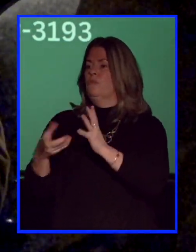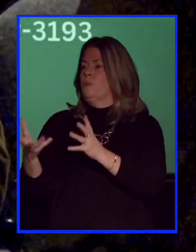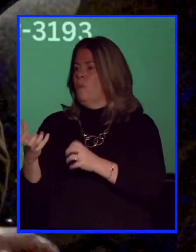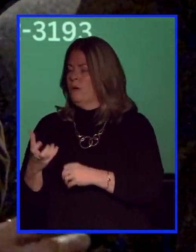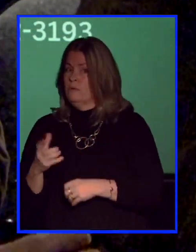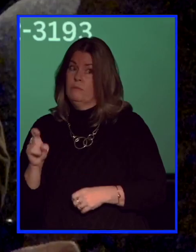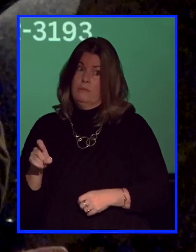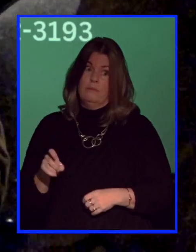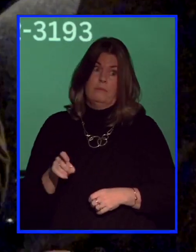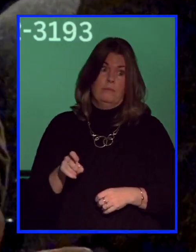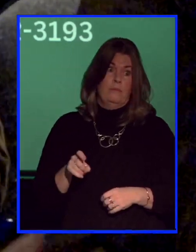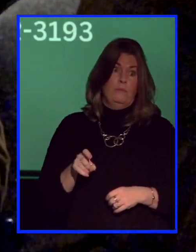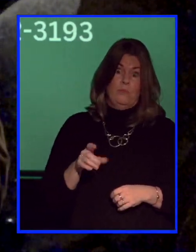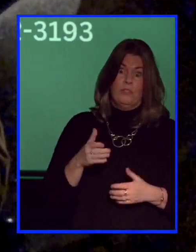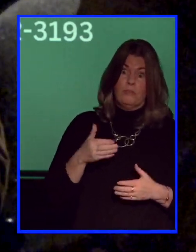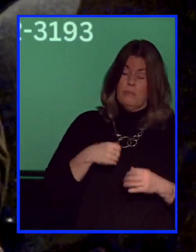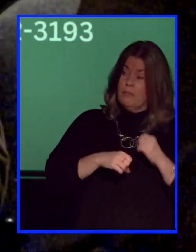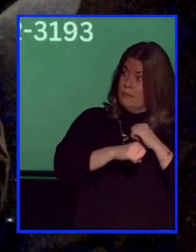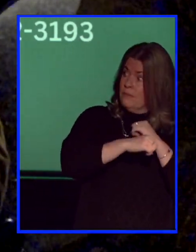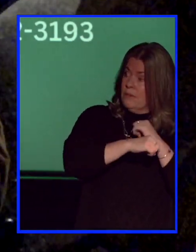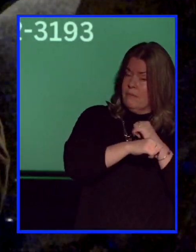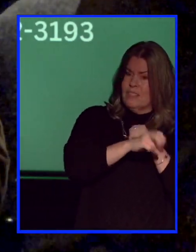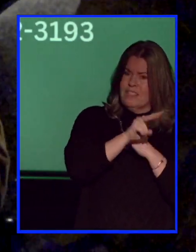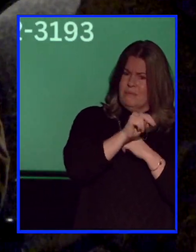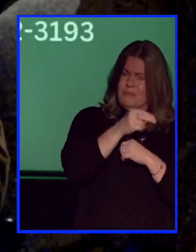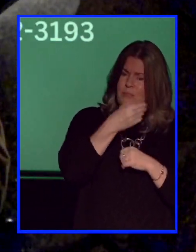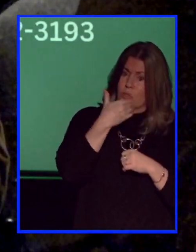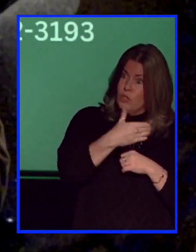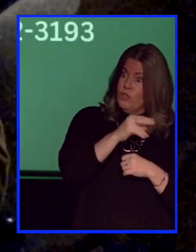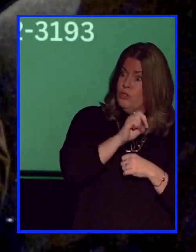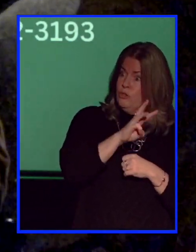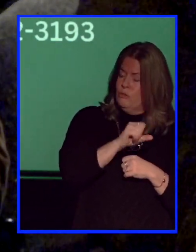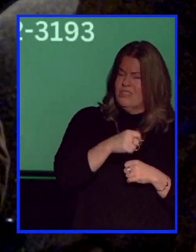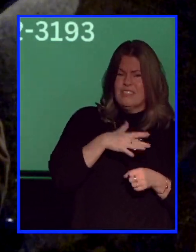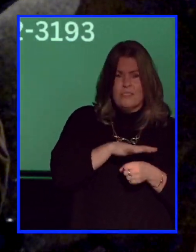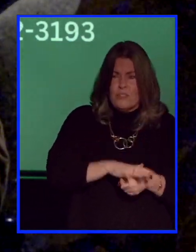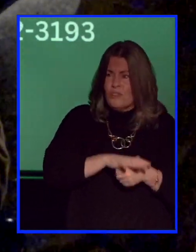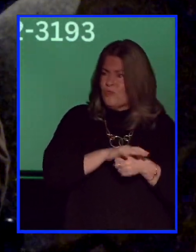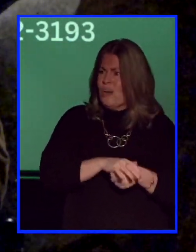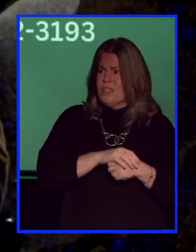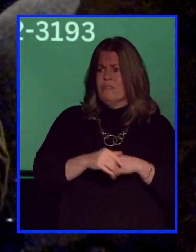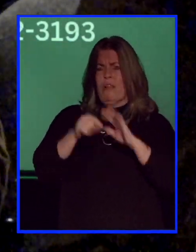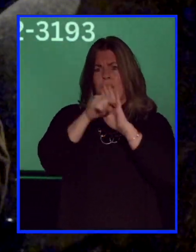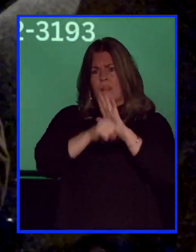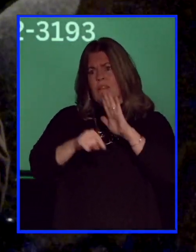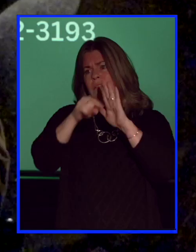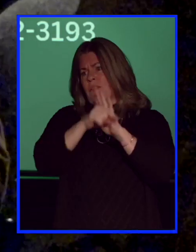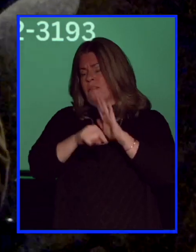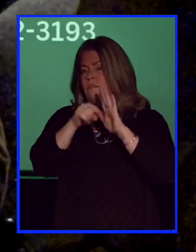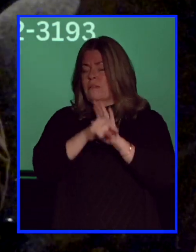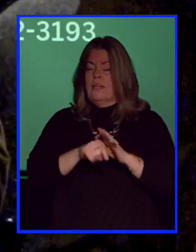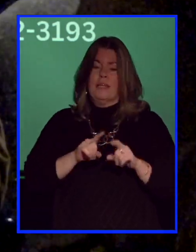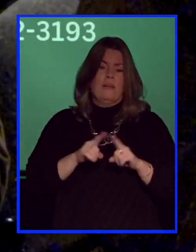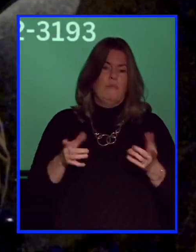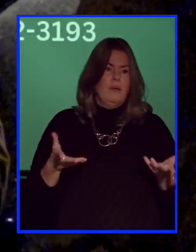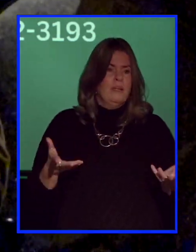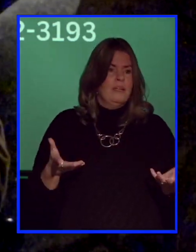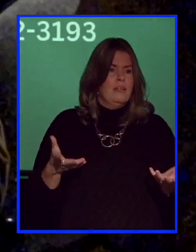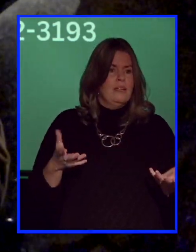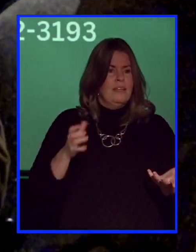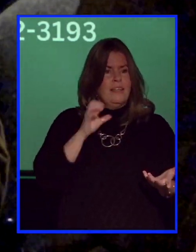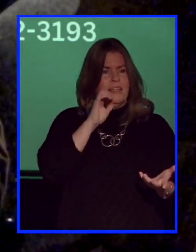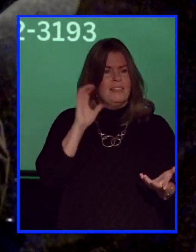should be putting some good news out there. I mean, it's stressful listening to everything awful that's going on. But also there doesn't seem to